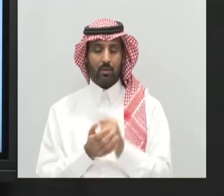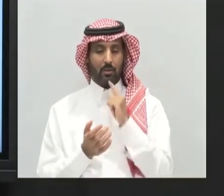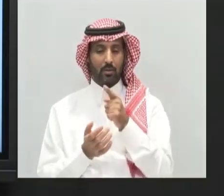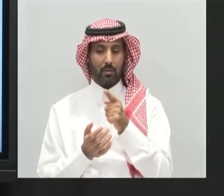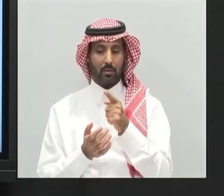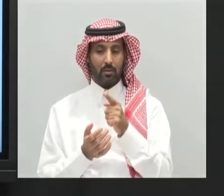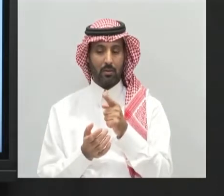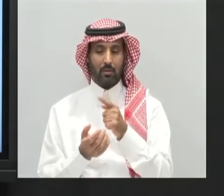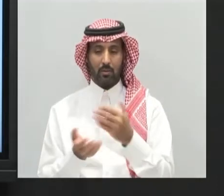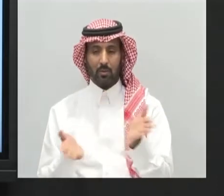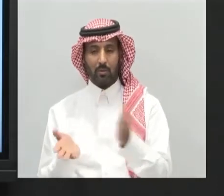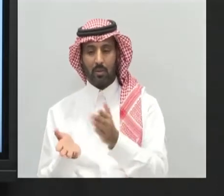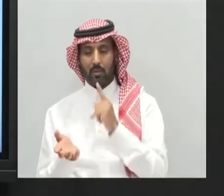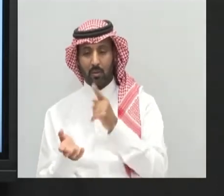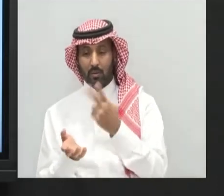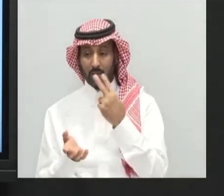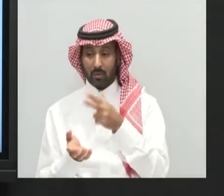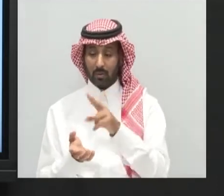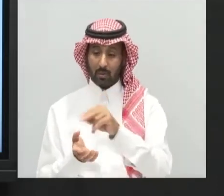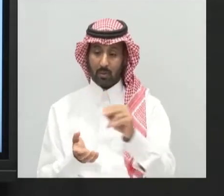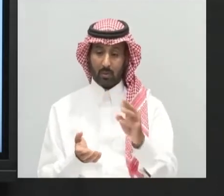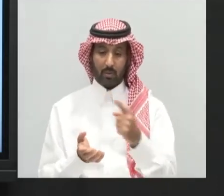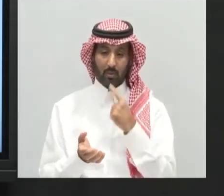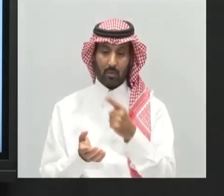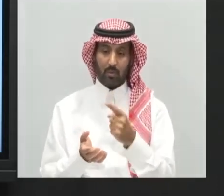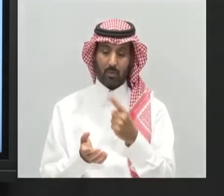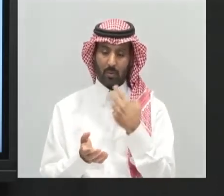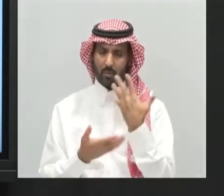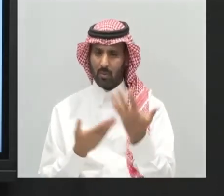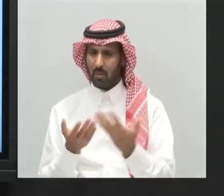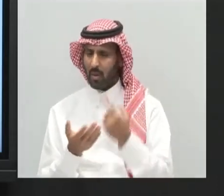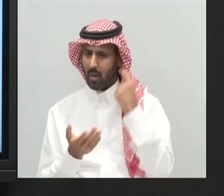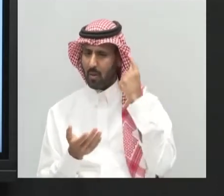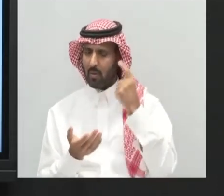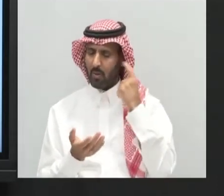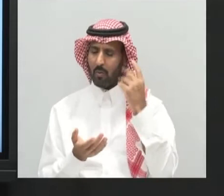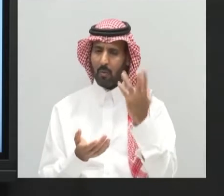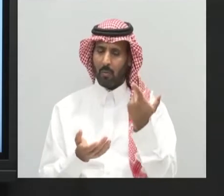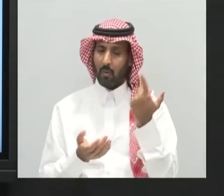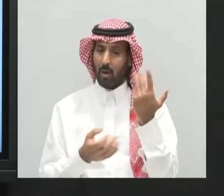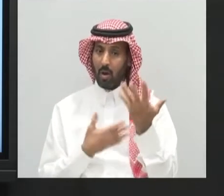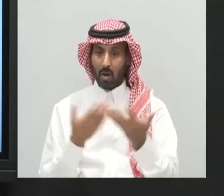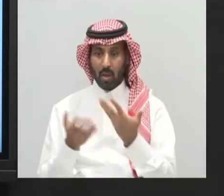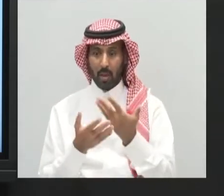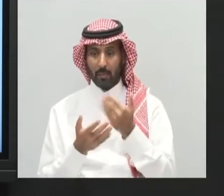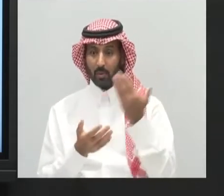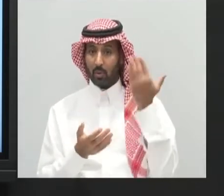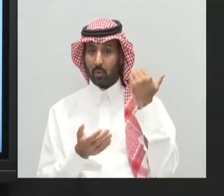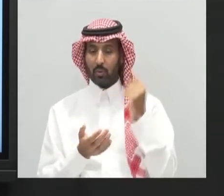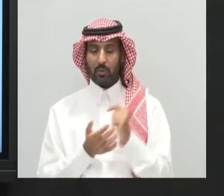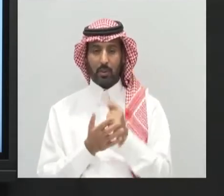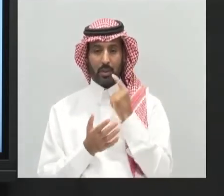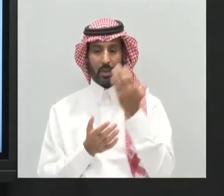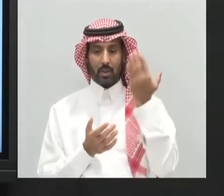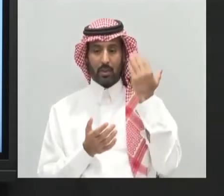said that after viewing a few examples, just try to think of the things that happened to you